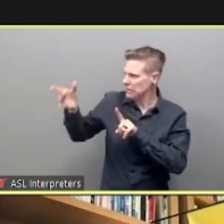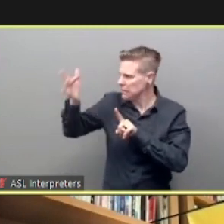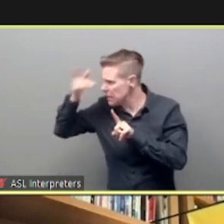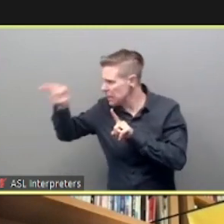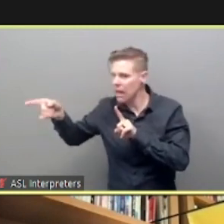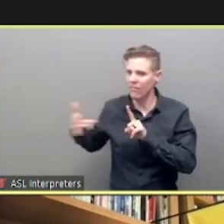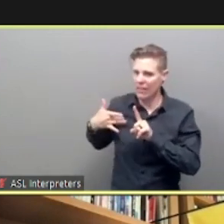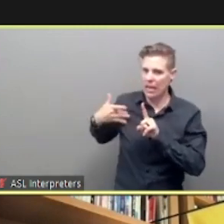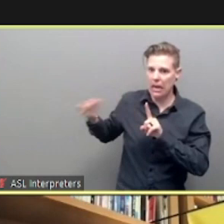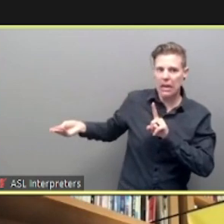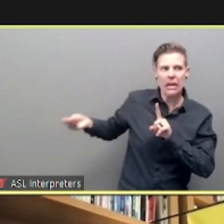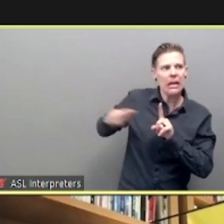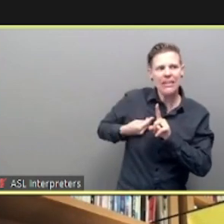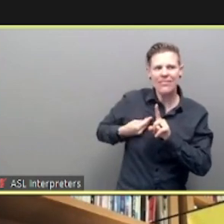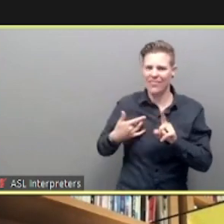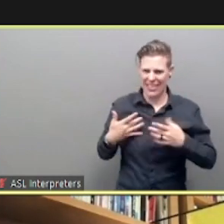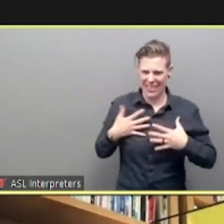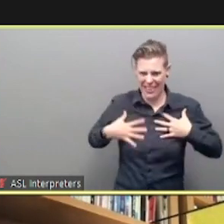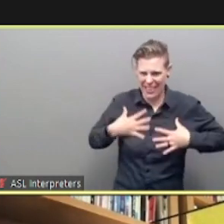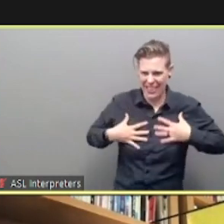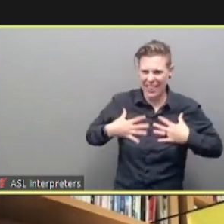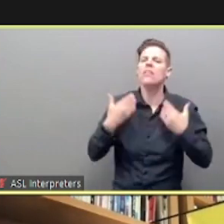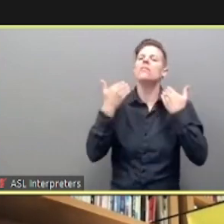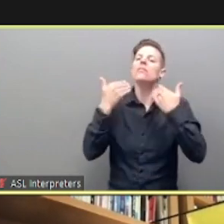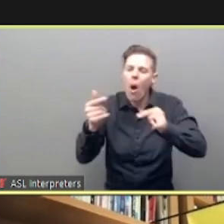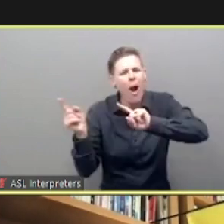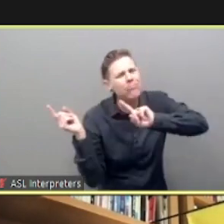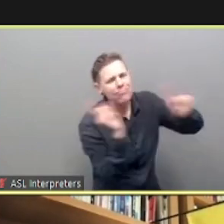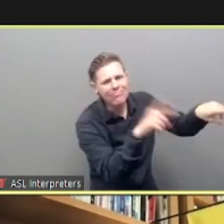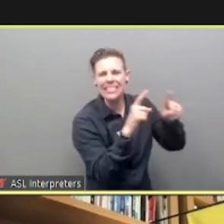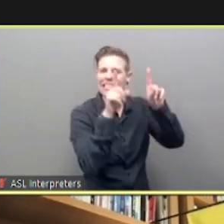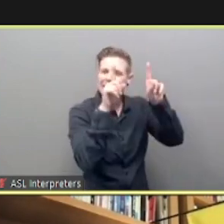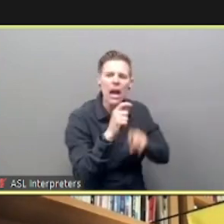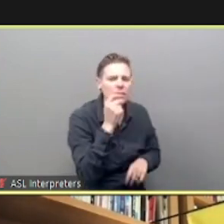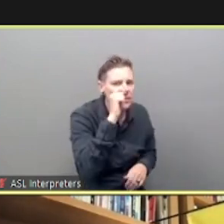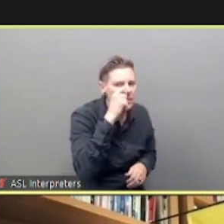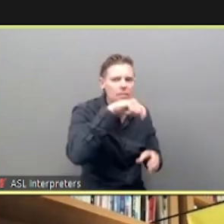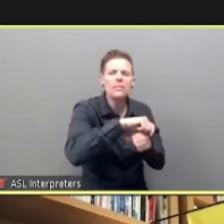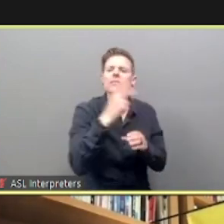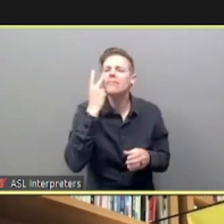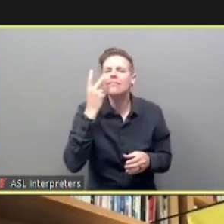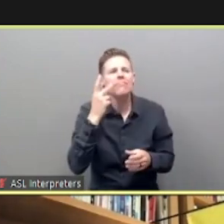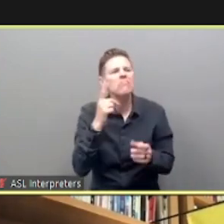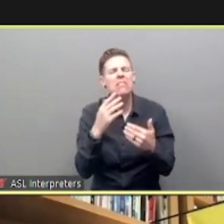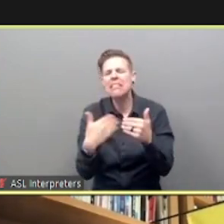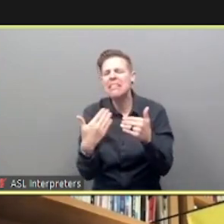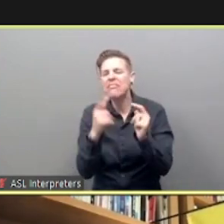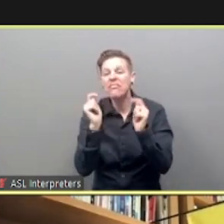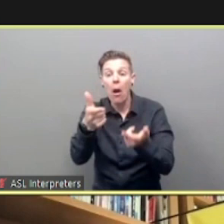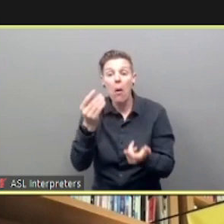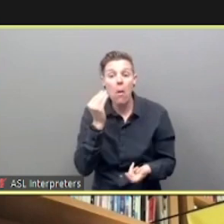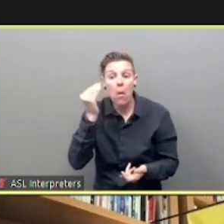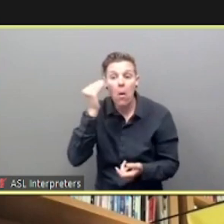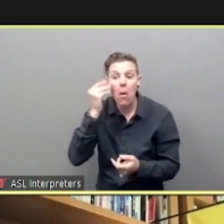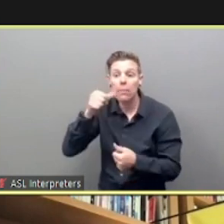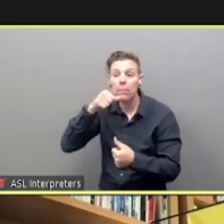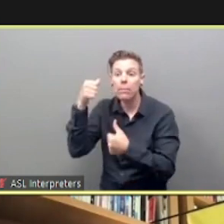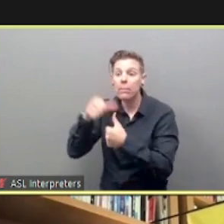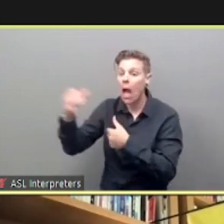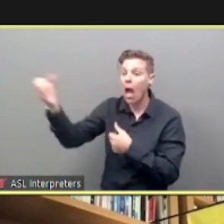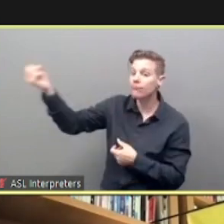for being tested. And it's easy to do now. You can get tested in your own home, even if you like, through one of